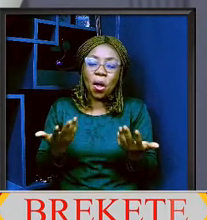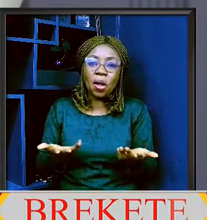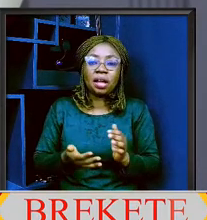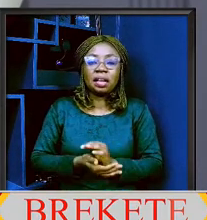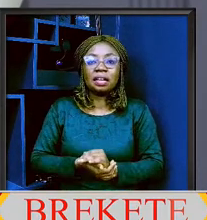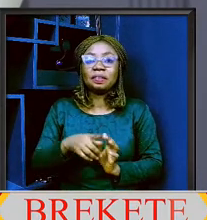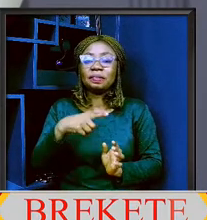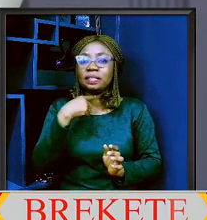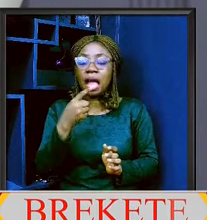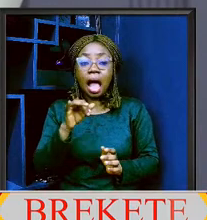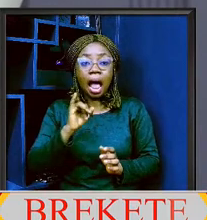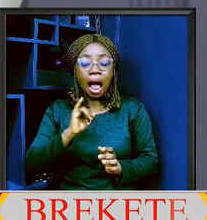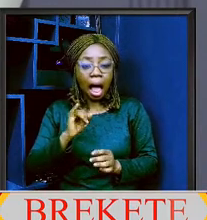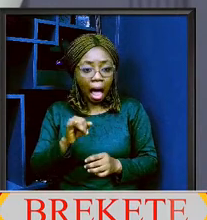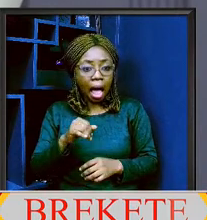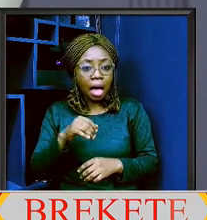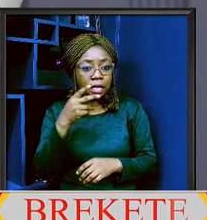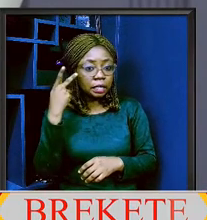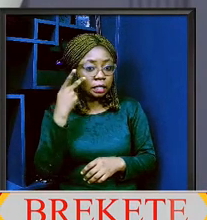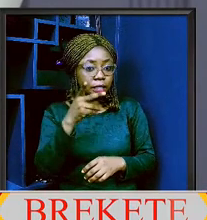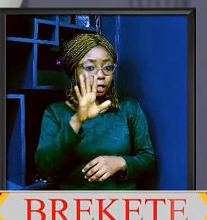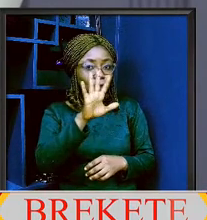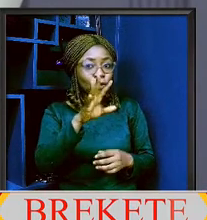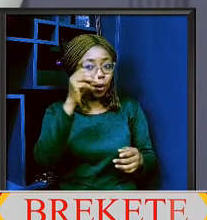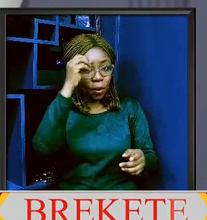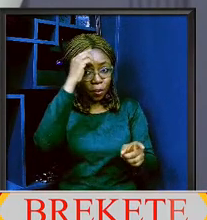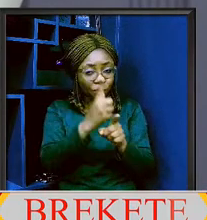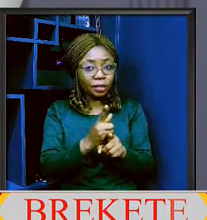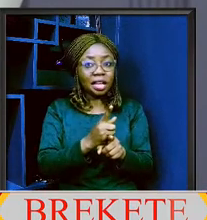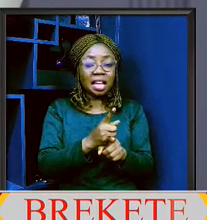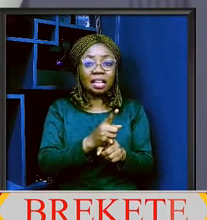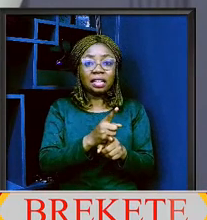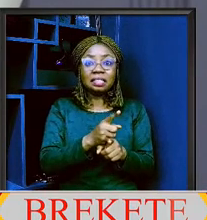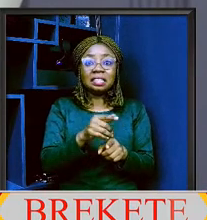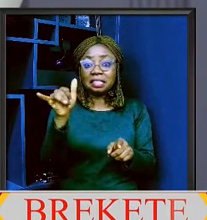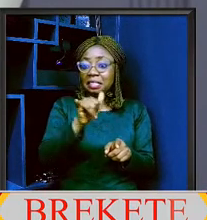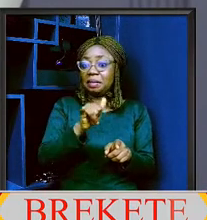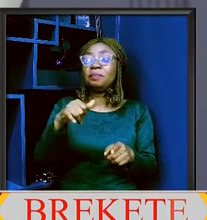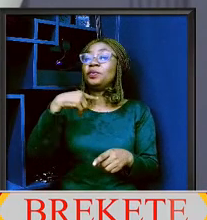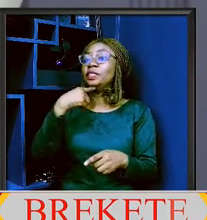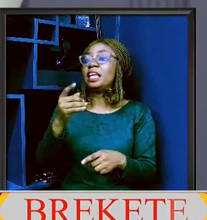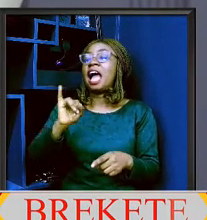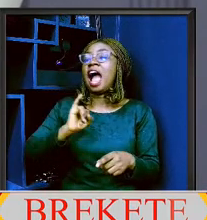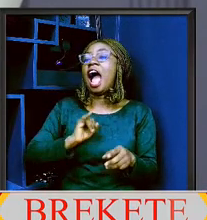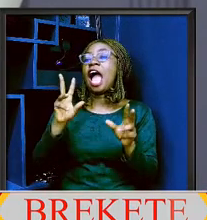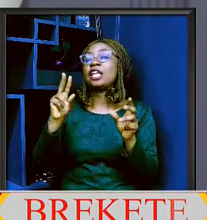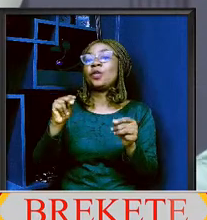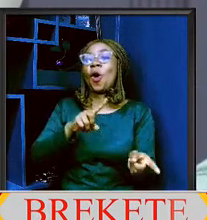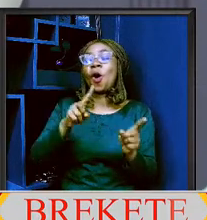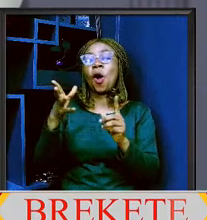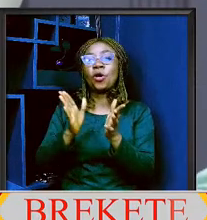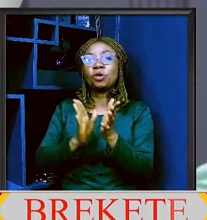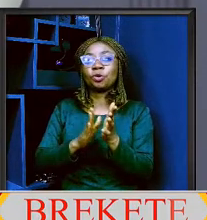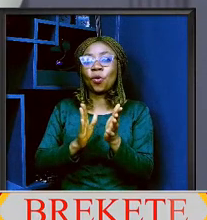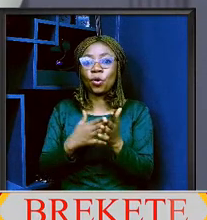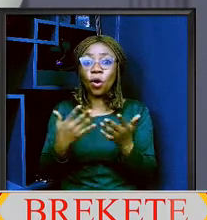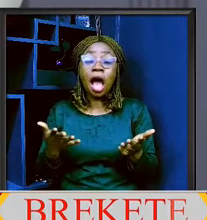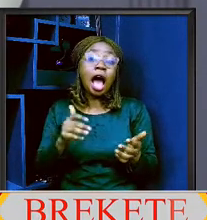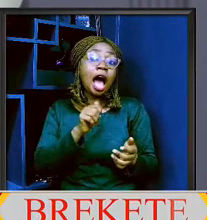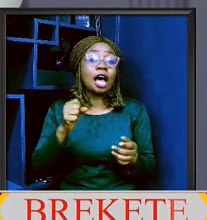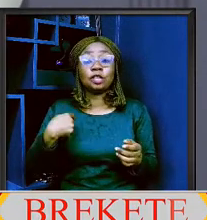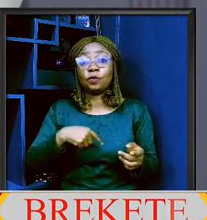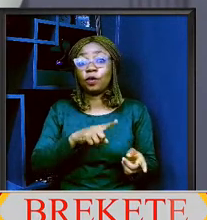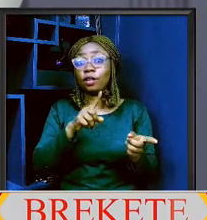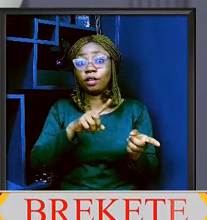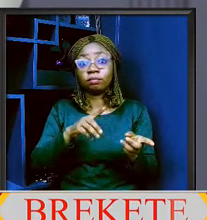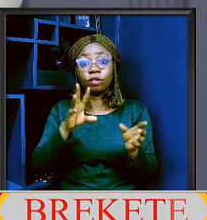goool I said see your brother see your brother talk go school as as we not go school